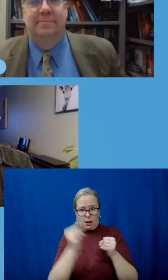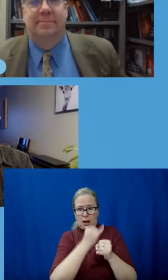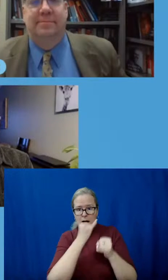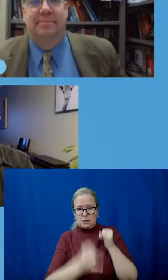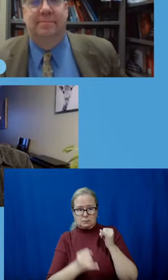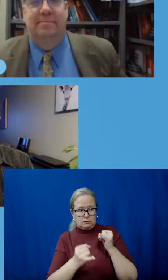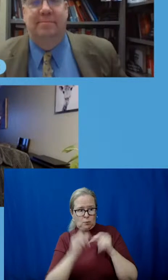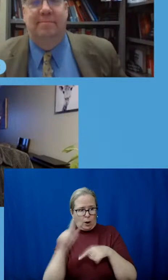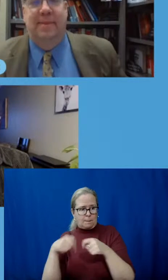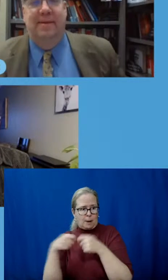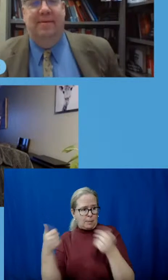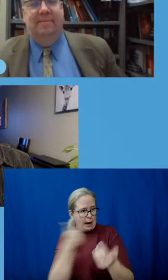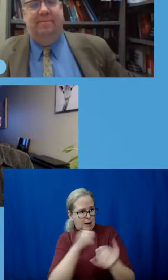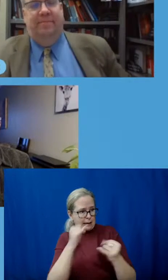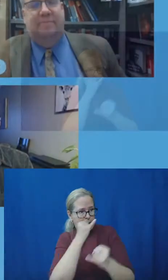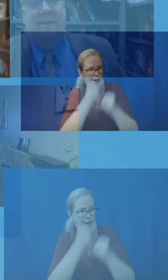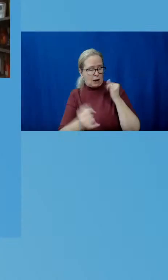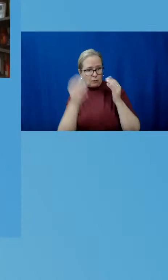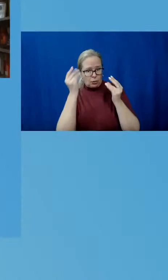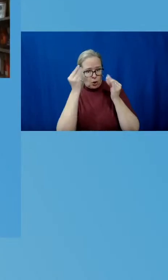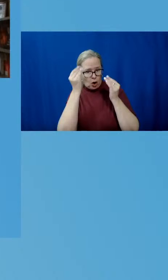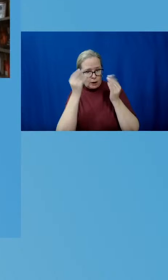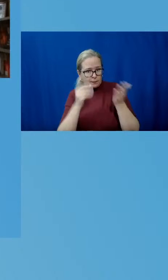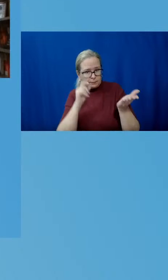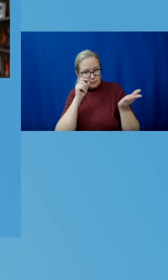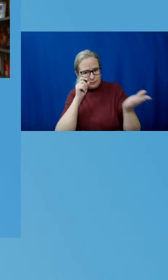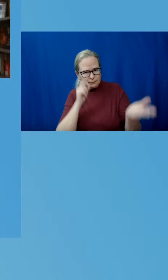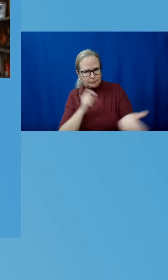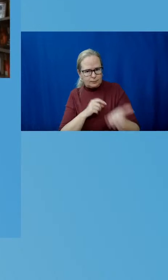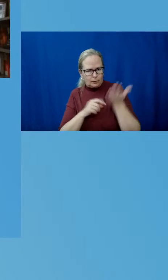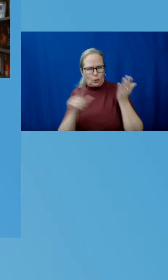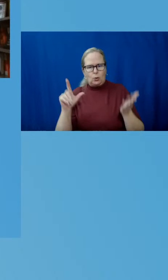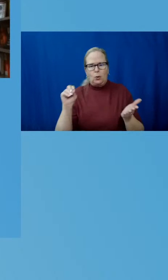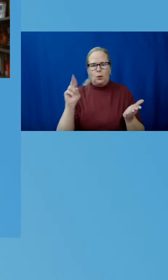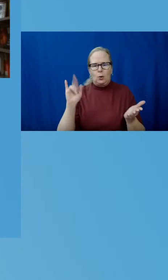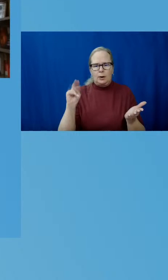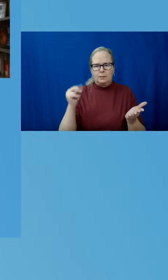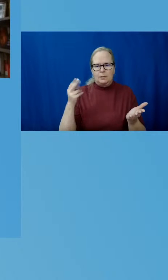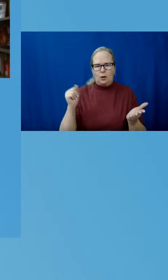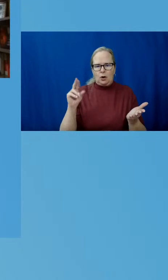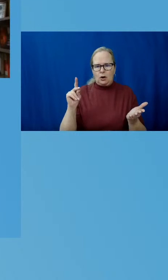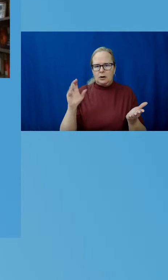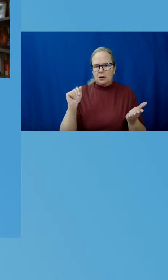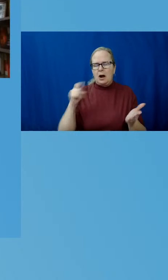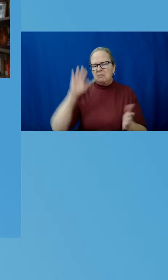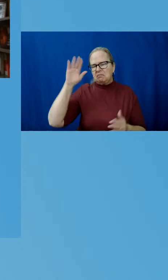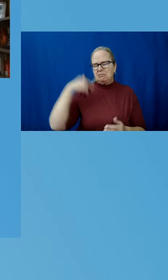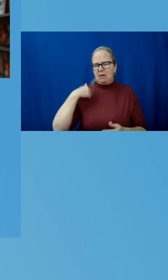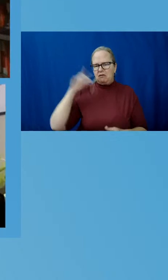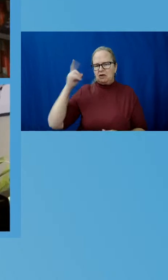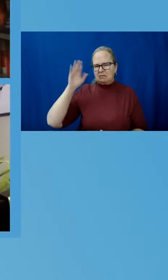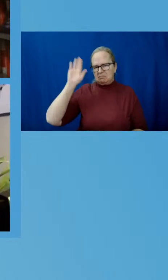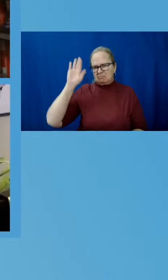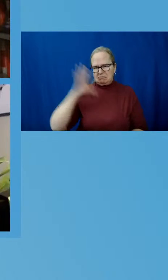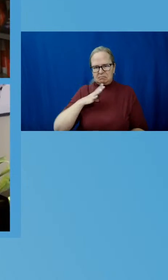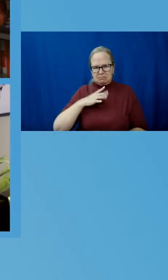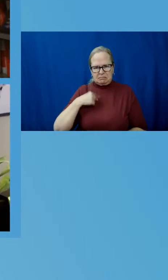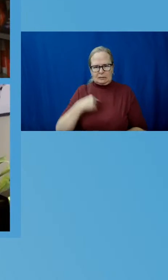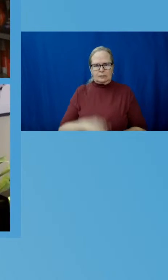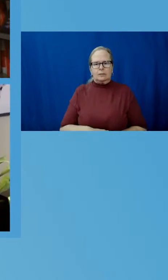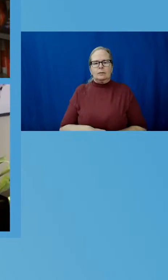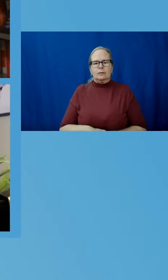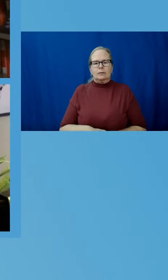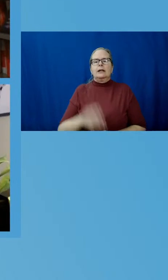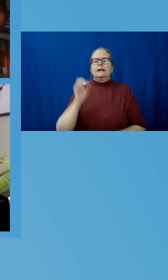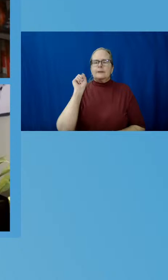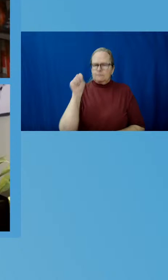All right, I'll go first. So I think just to bring together several of the discussion points, from calling experts fear-mongering